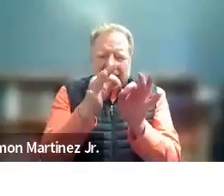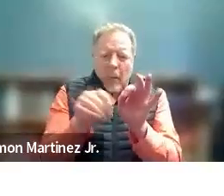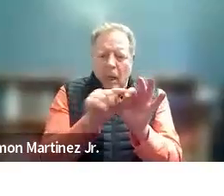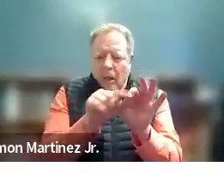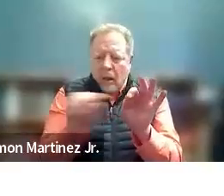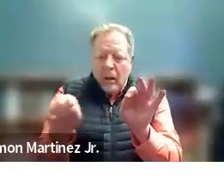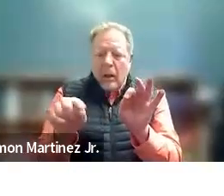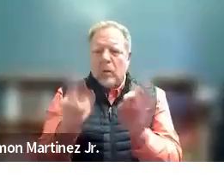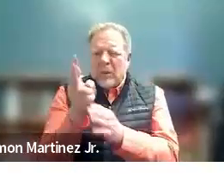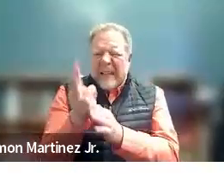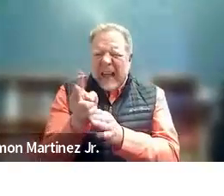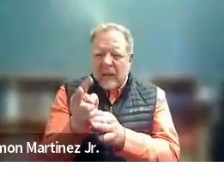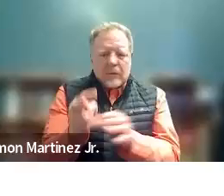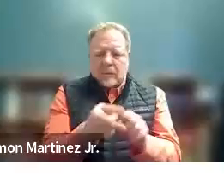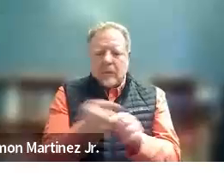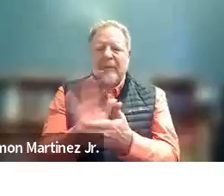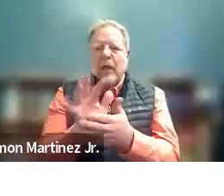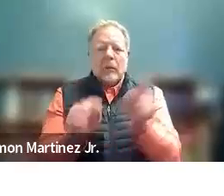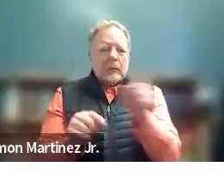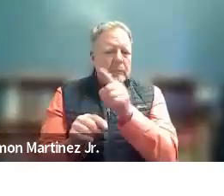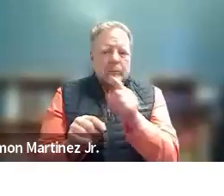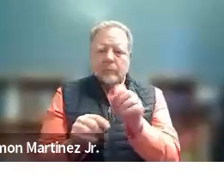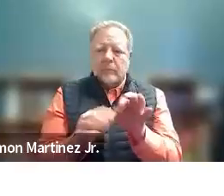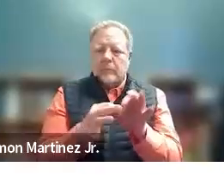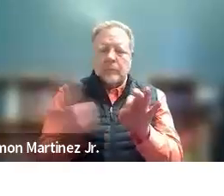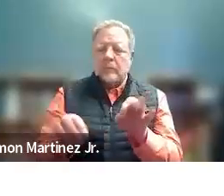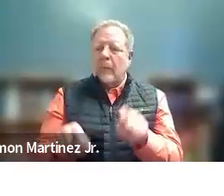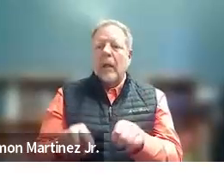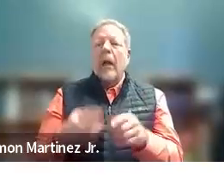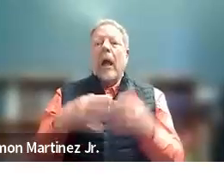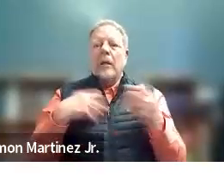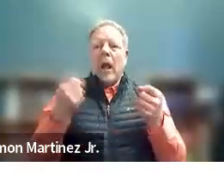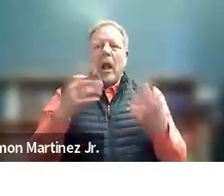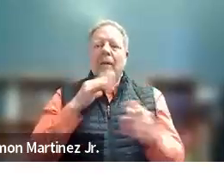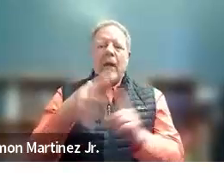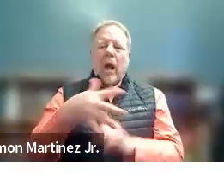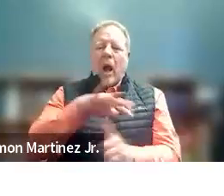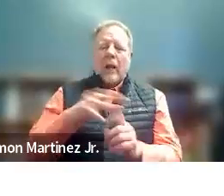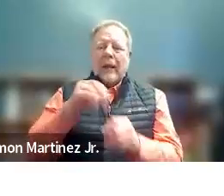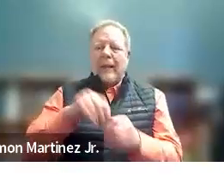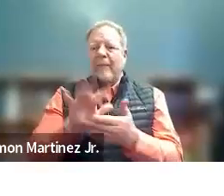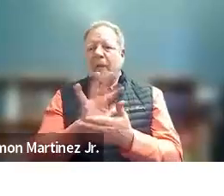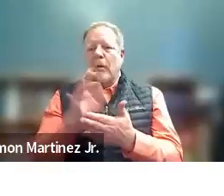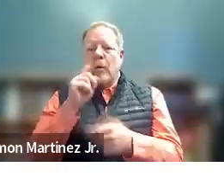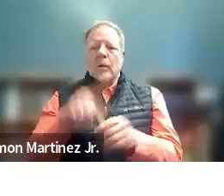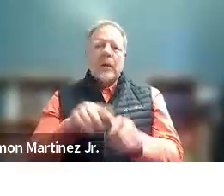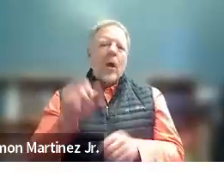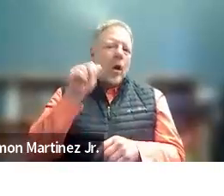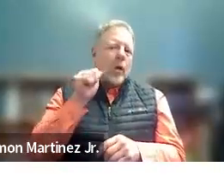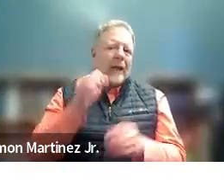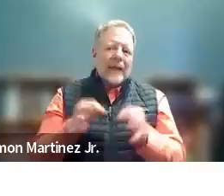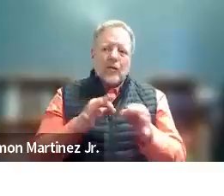simple 2 seconds of the video renders a lot of the content of the video. It doesn't need to be audio described.